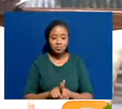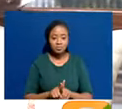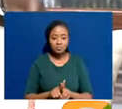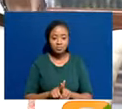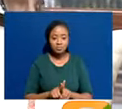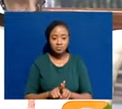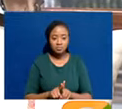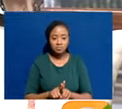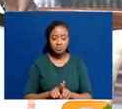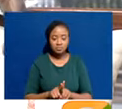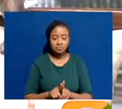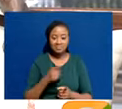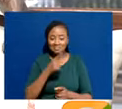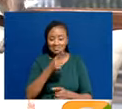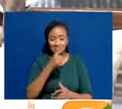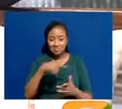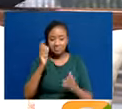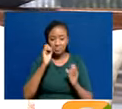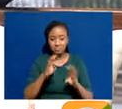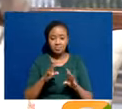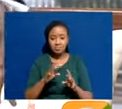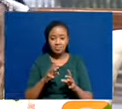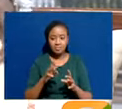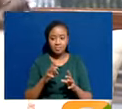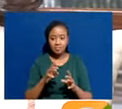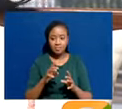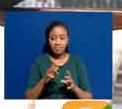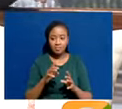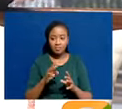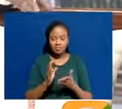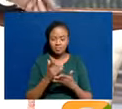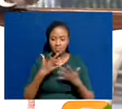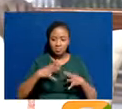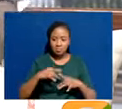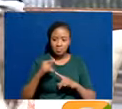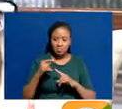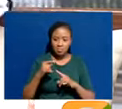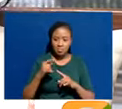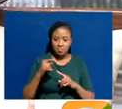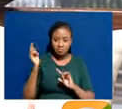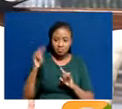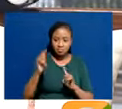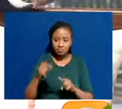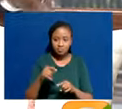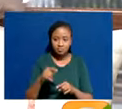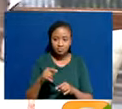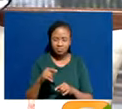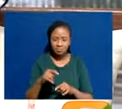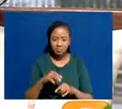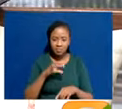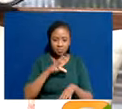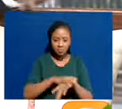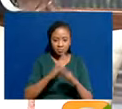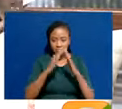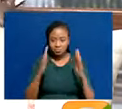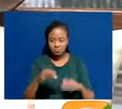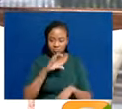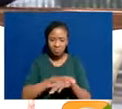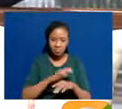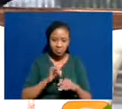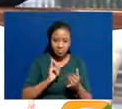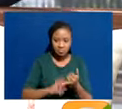really not right to make somebody, people came into the city or they're in the city, somebody got a house, got a wife, they have